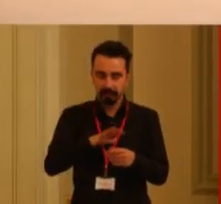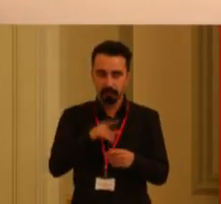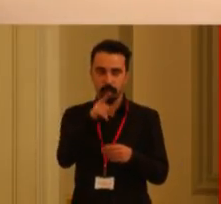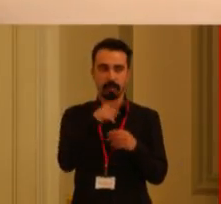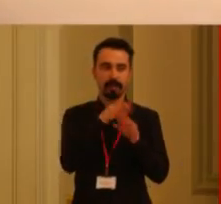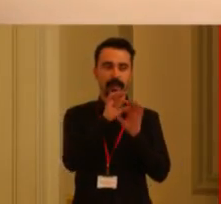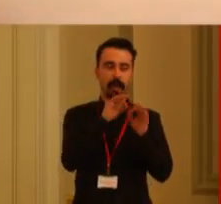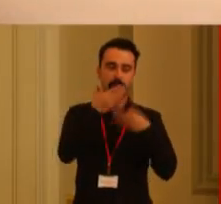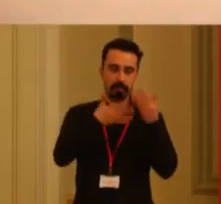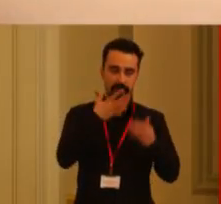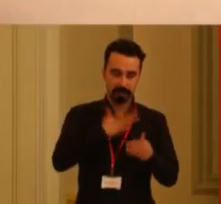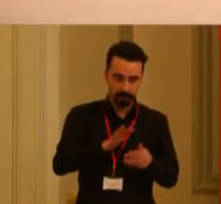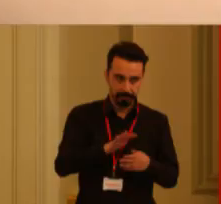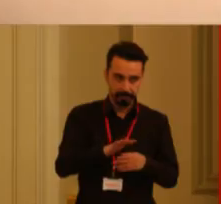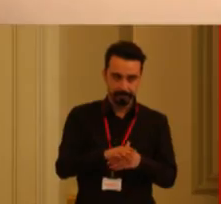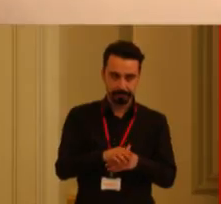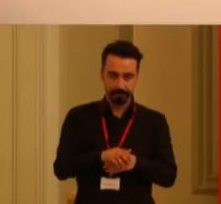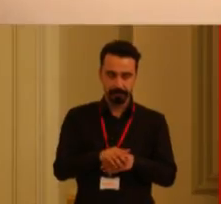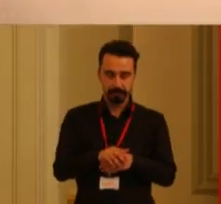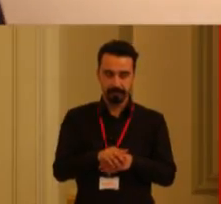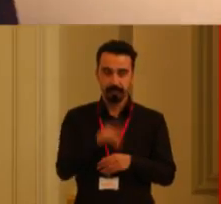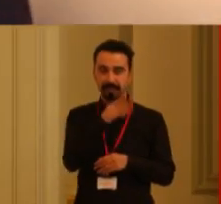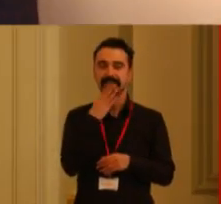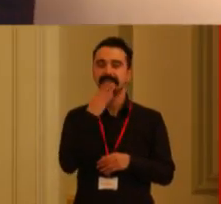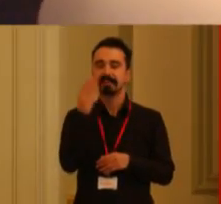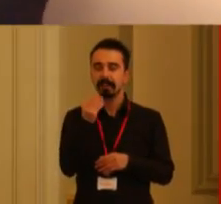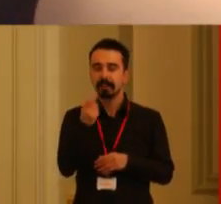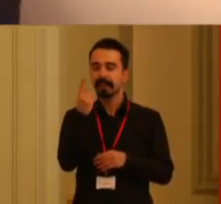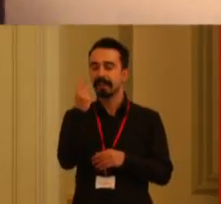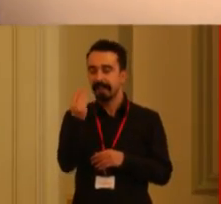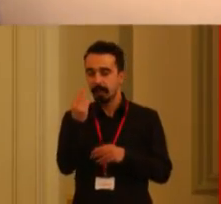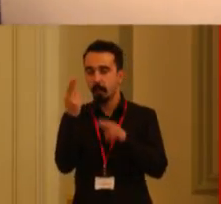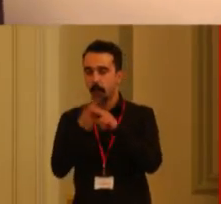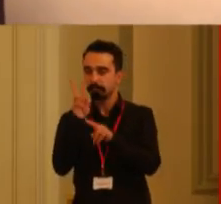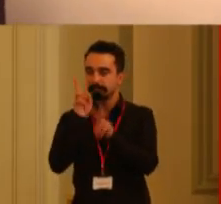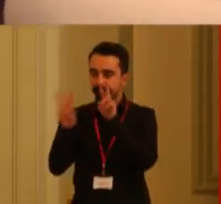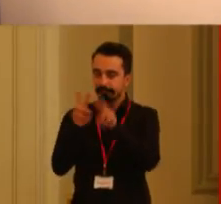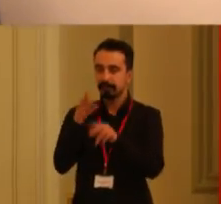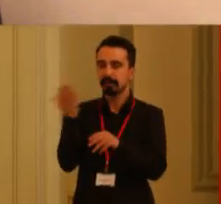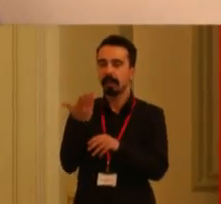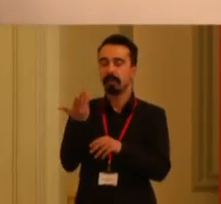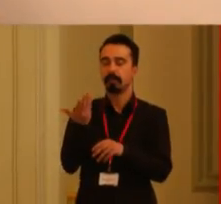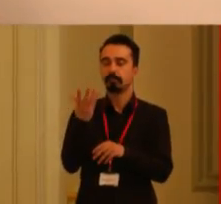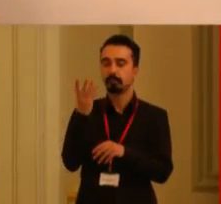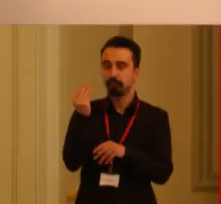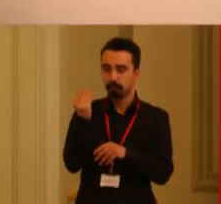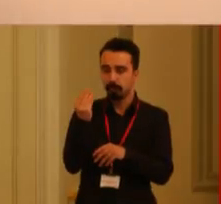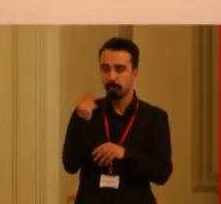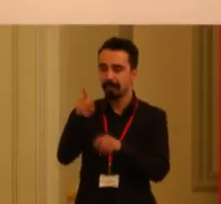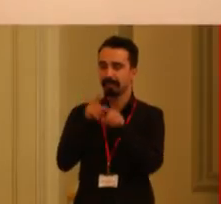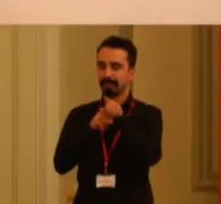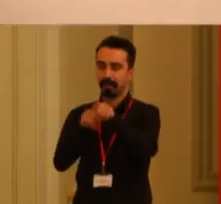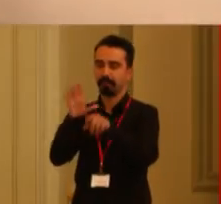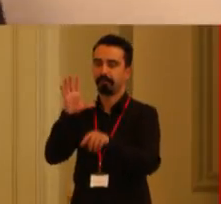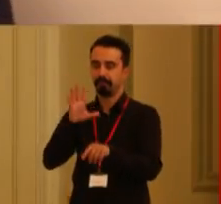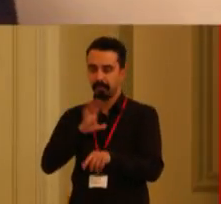corporations are failing miserably to be agile enough to cater to that demand. And the more